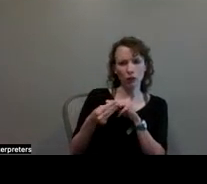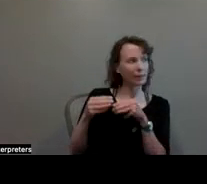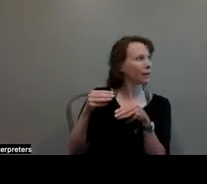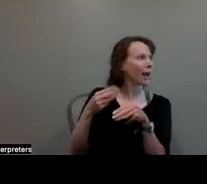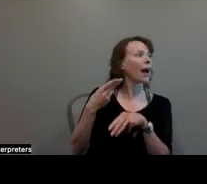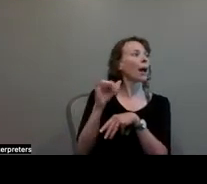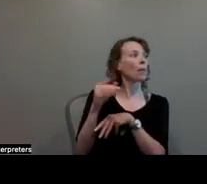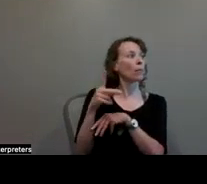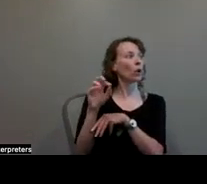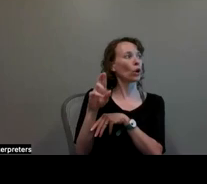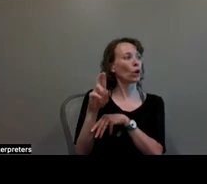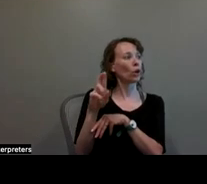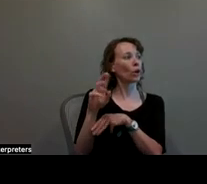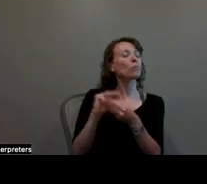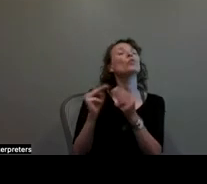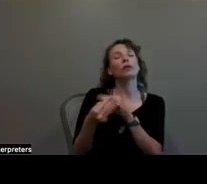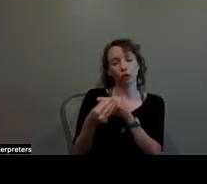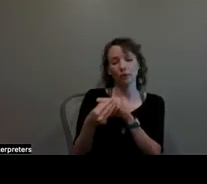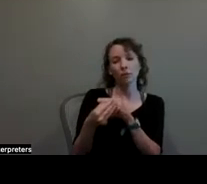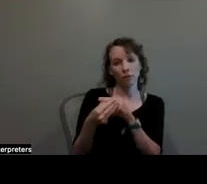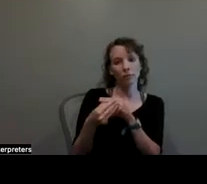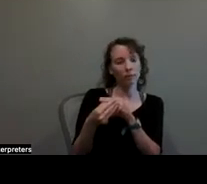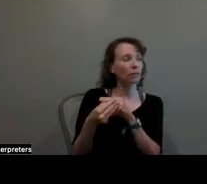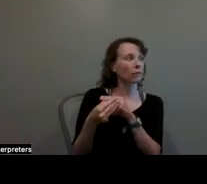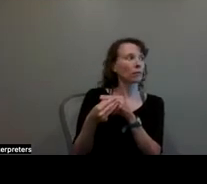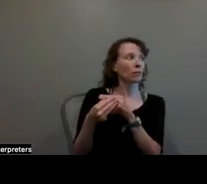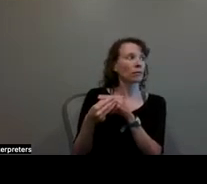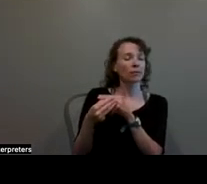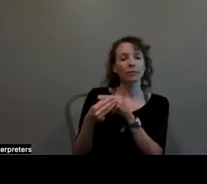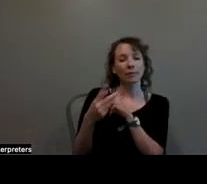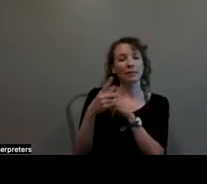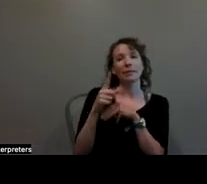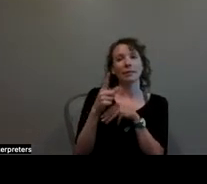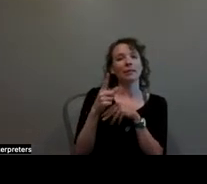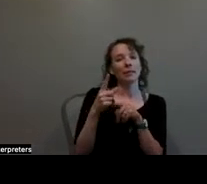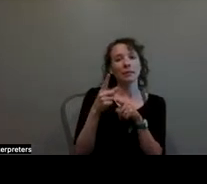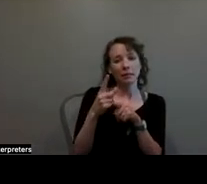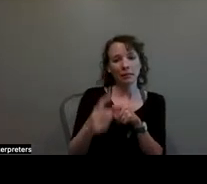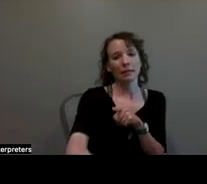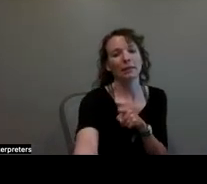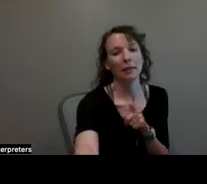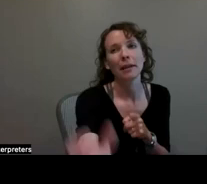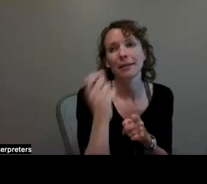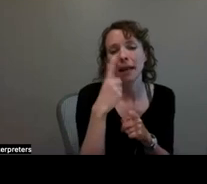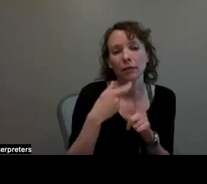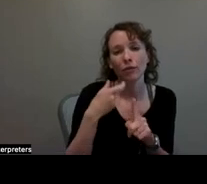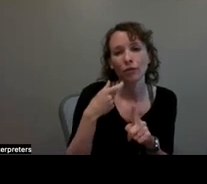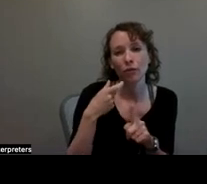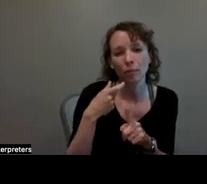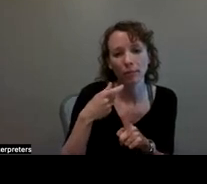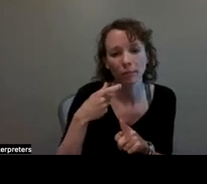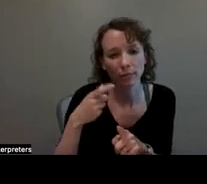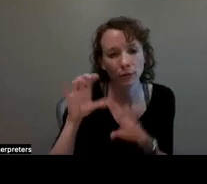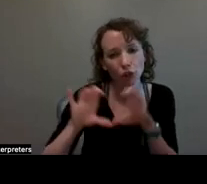biological analog for the greater affinity acquired by in silico antibody mutations And would you expect that models would follow similar